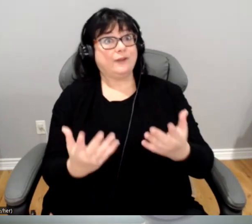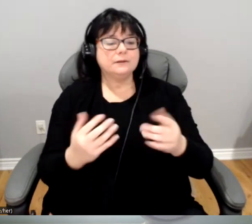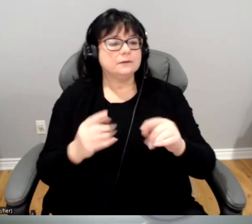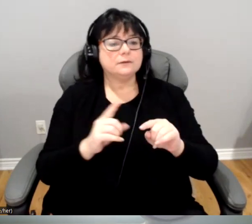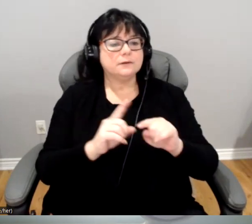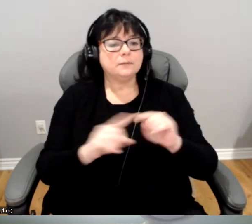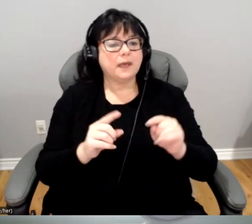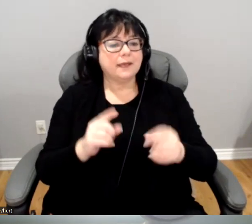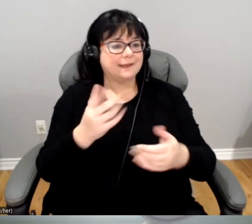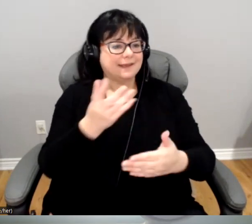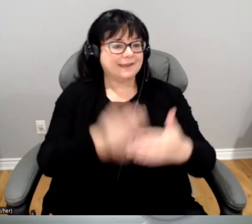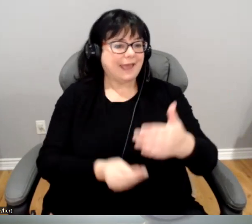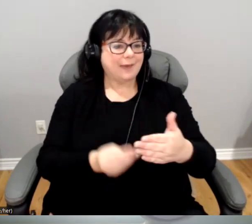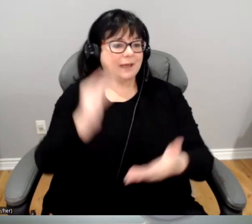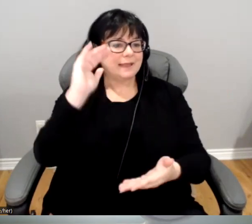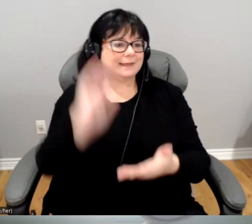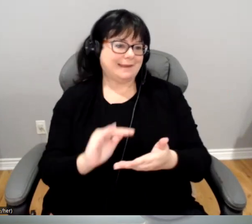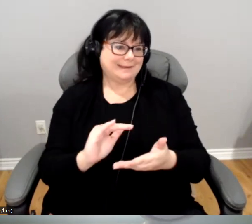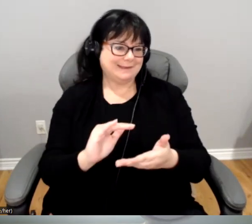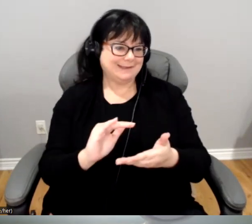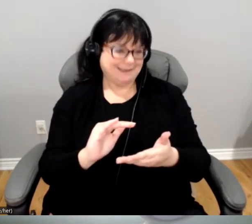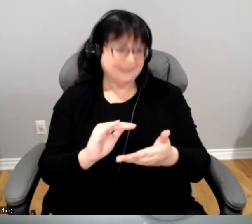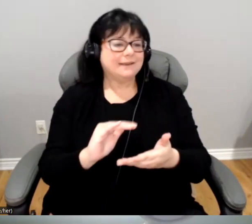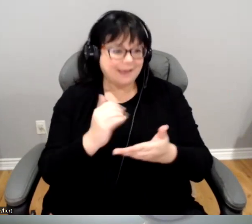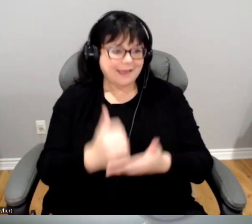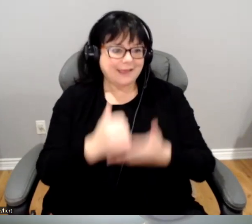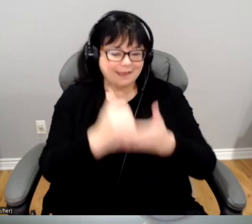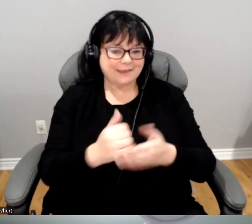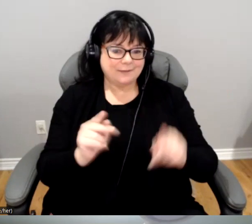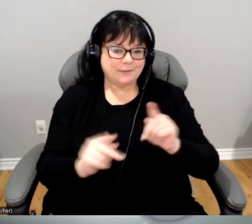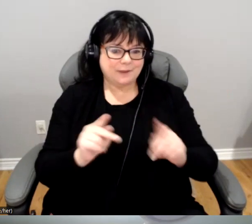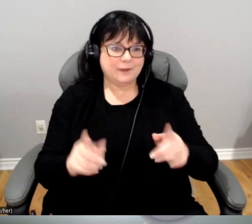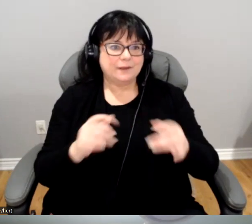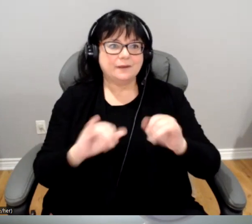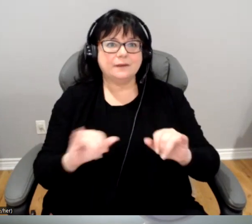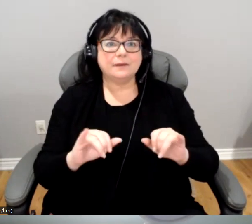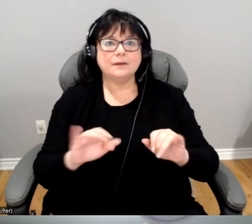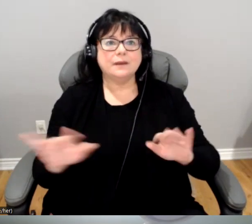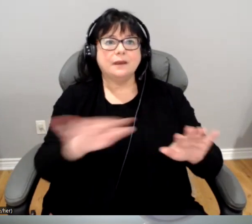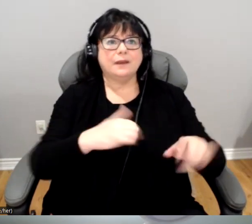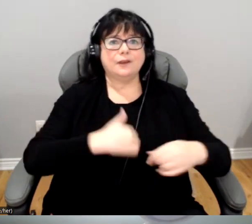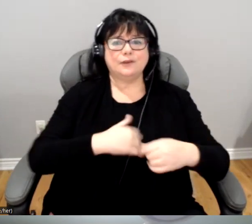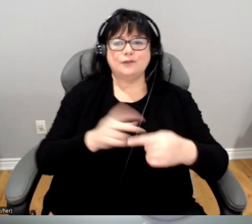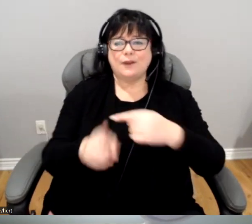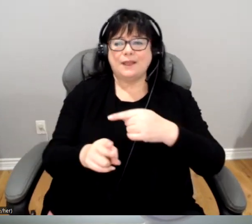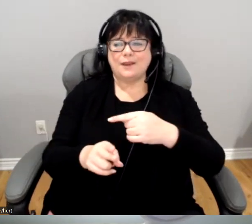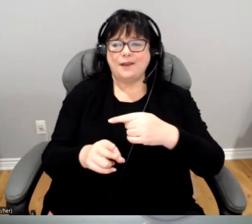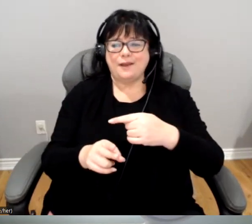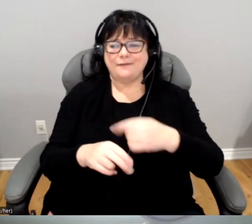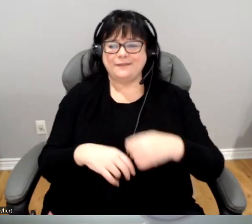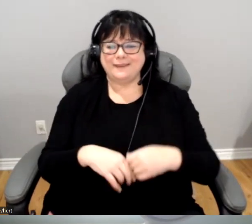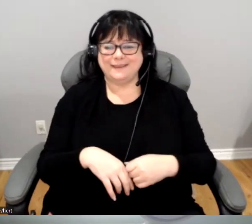for some folks who might be able to access our services. So I'd still throw that out Sorry, there. Lisa, I'm gonna have to cut you off. All